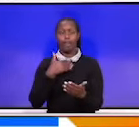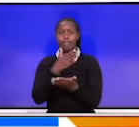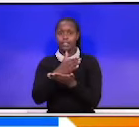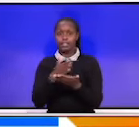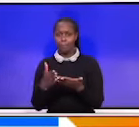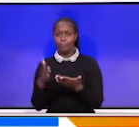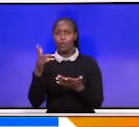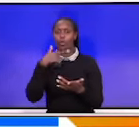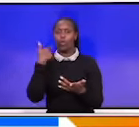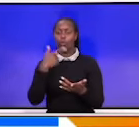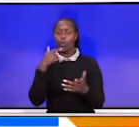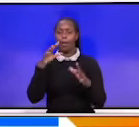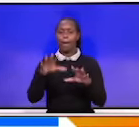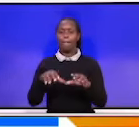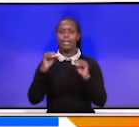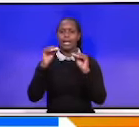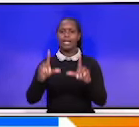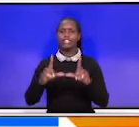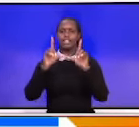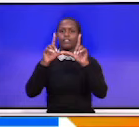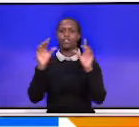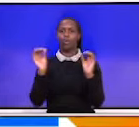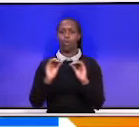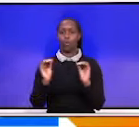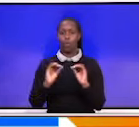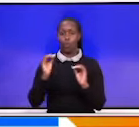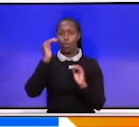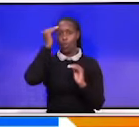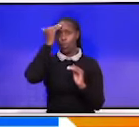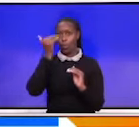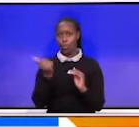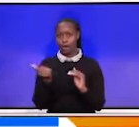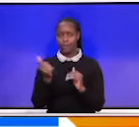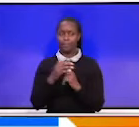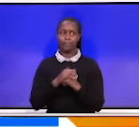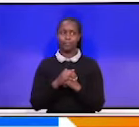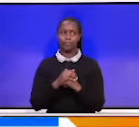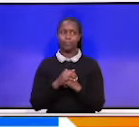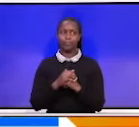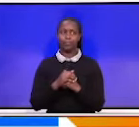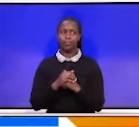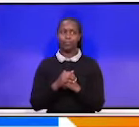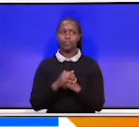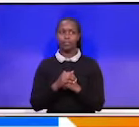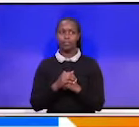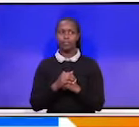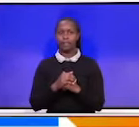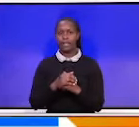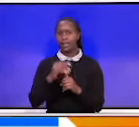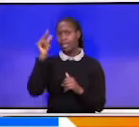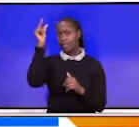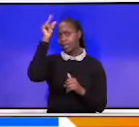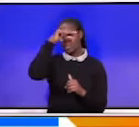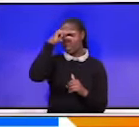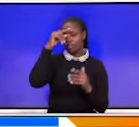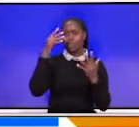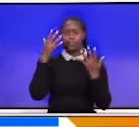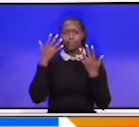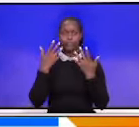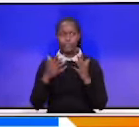their certificates because of that they graduated, they went to